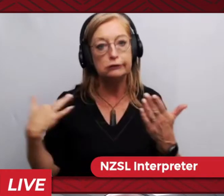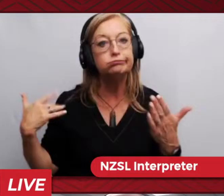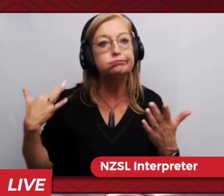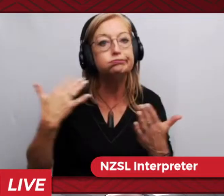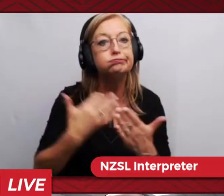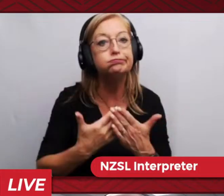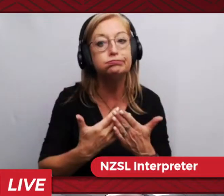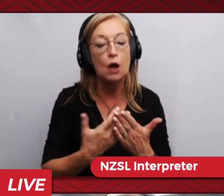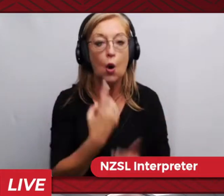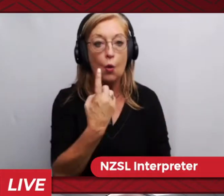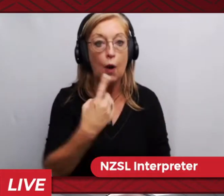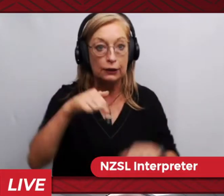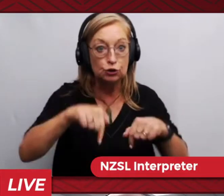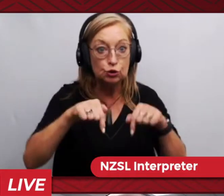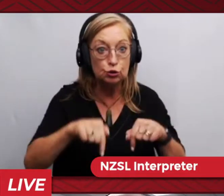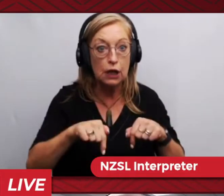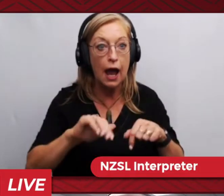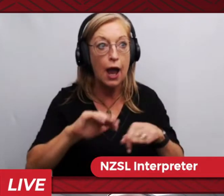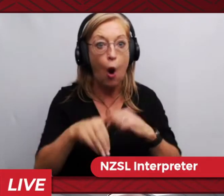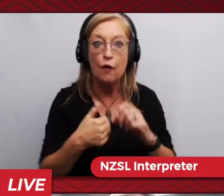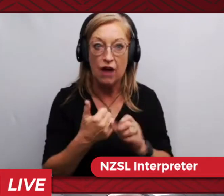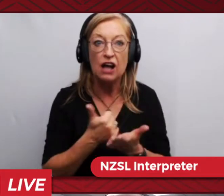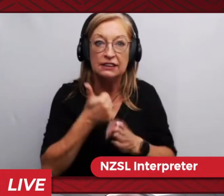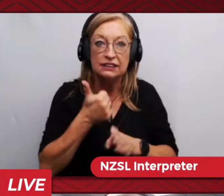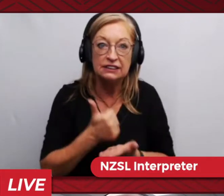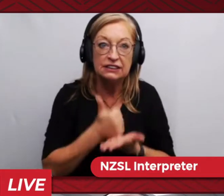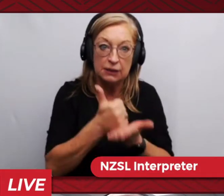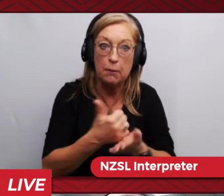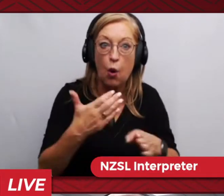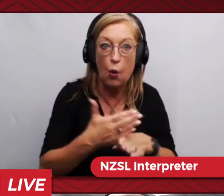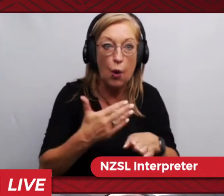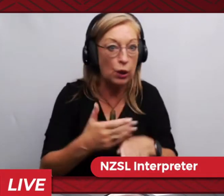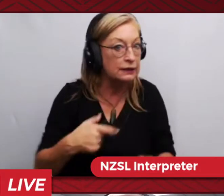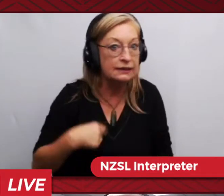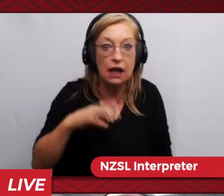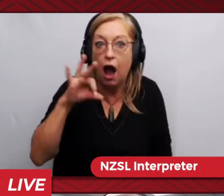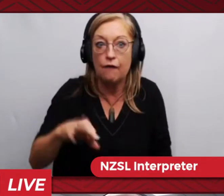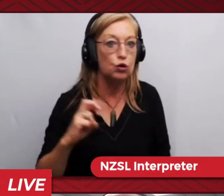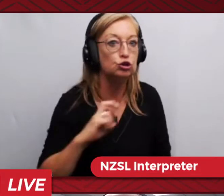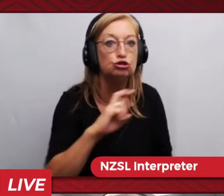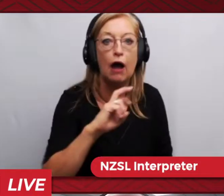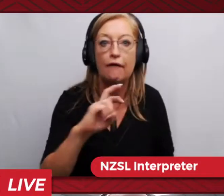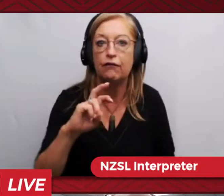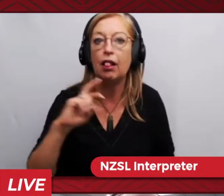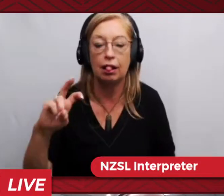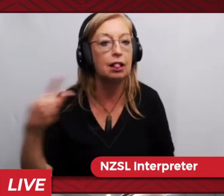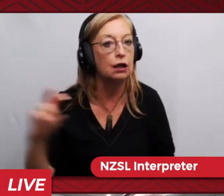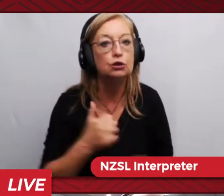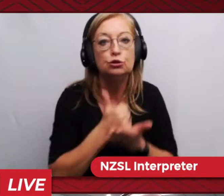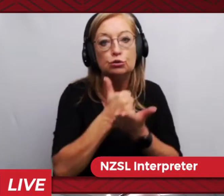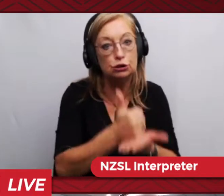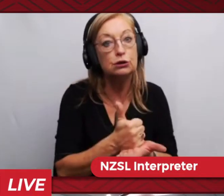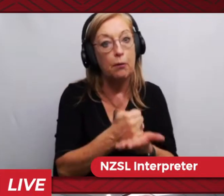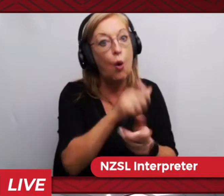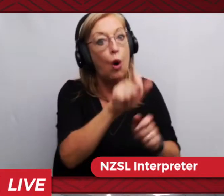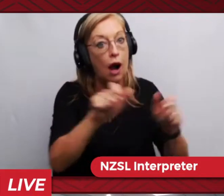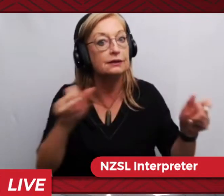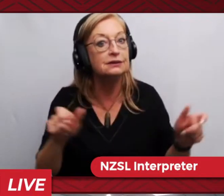just today, I believe, about support workers not being able to afford to travel to support the people that